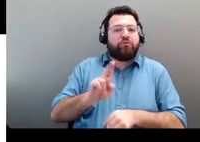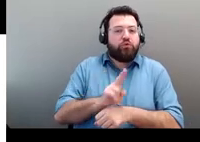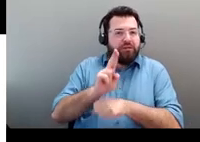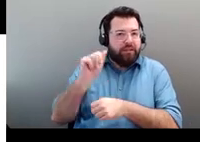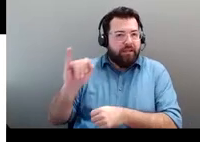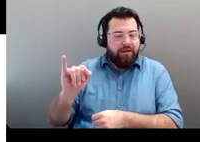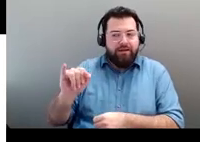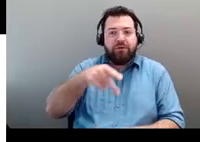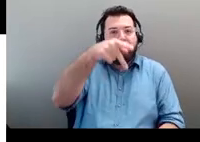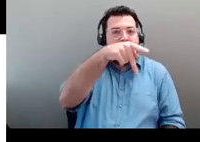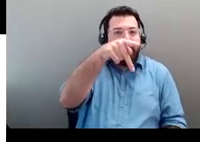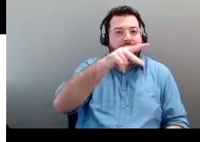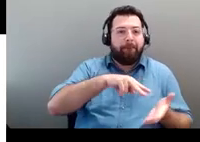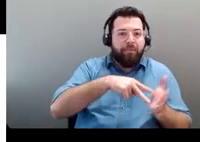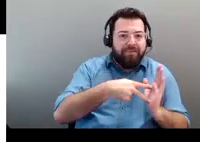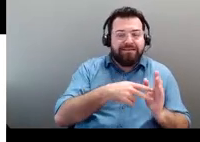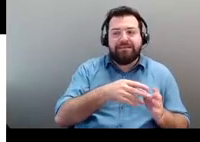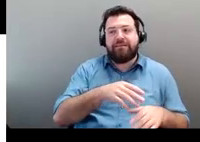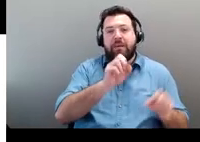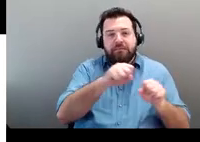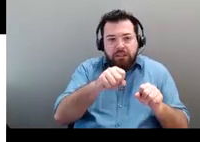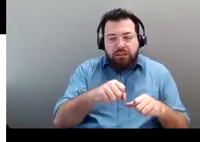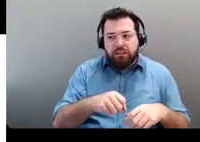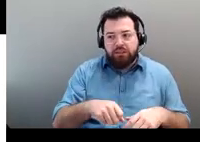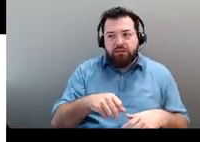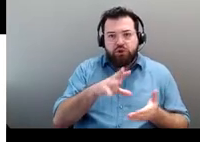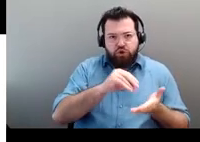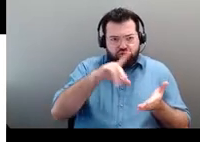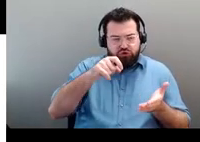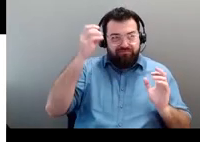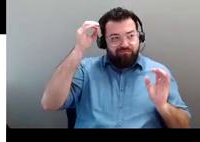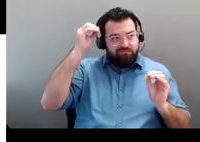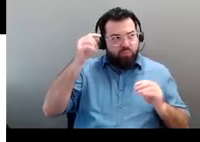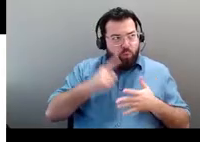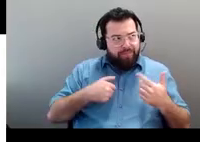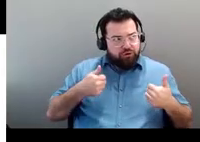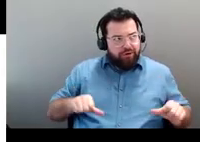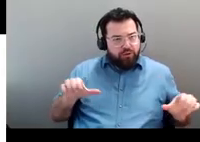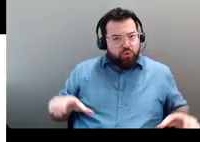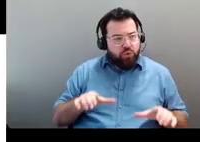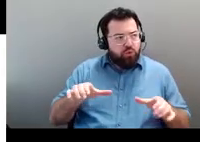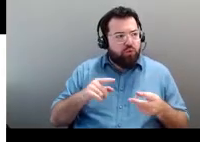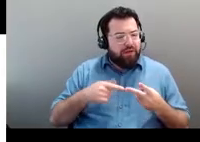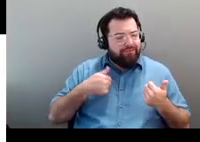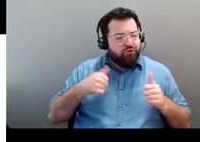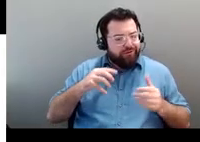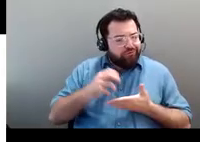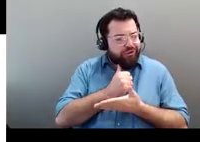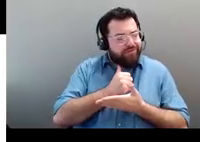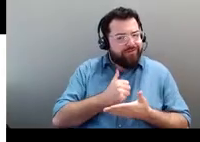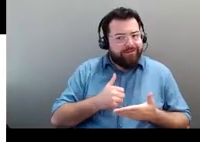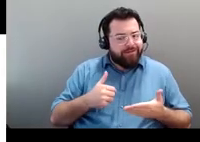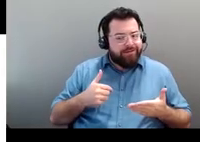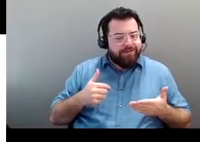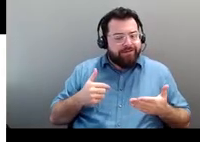P stands for purpose, possibility. The student should think to himself, what am I trying to do? What am I trying to achieve? What do I gain? What do I give